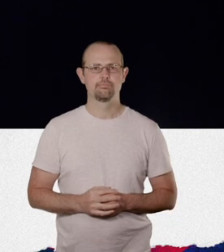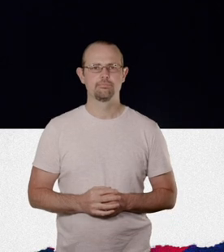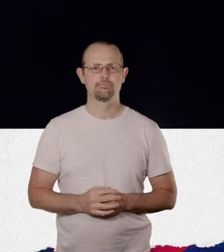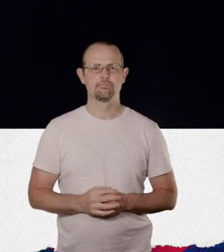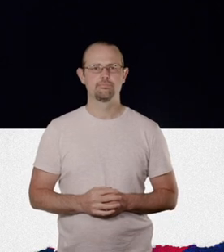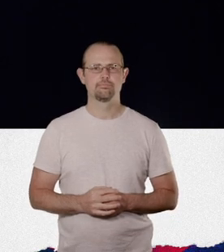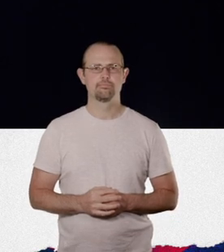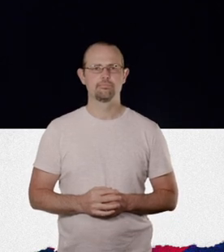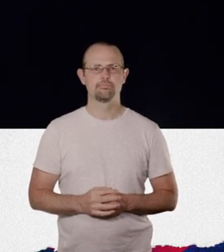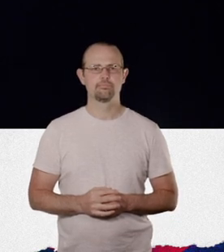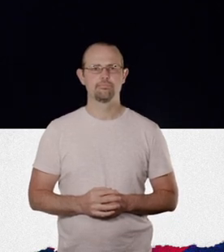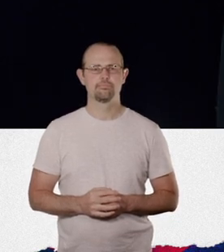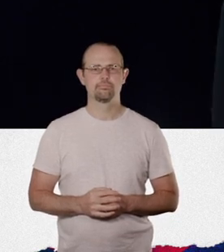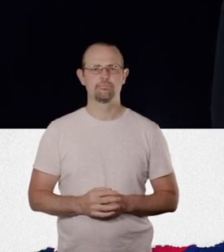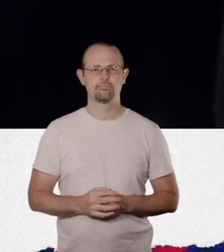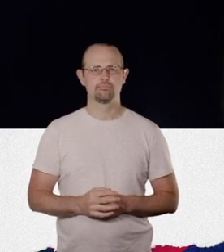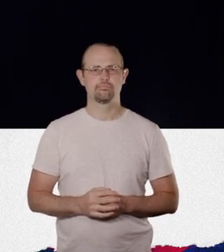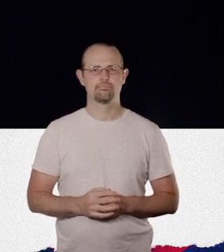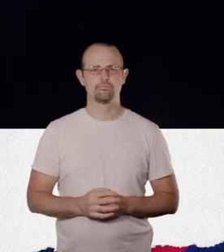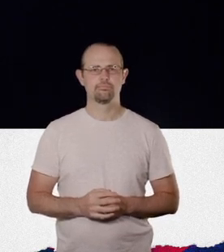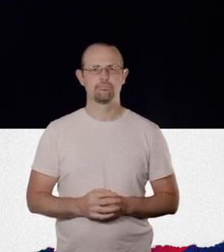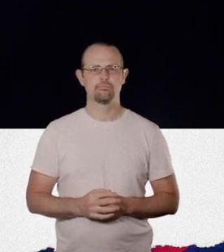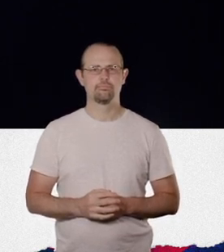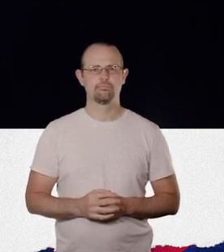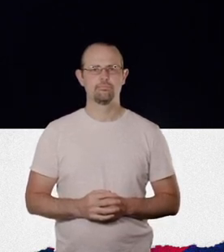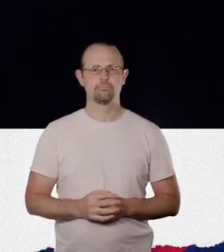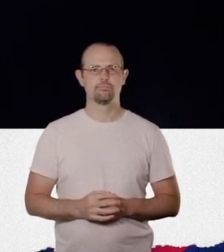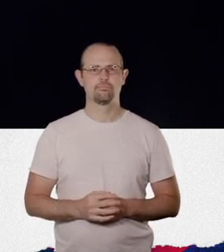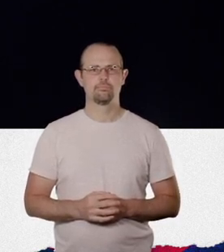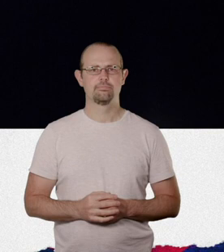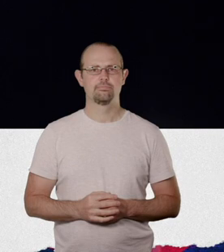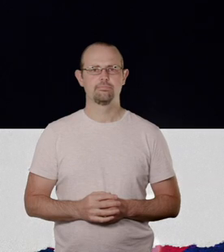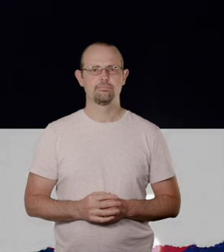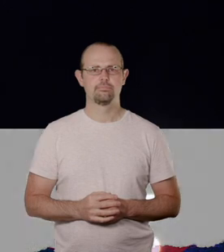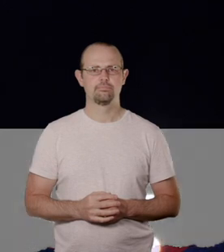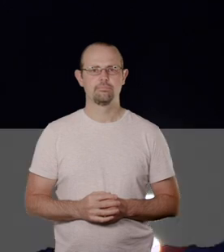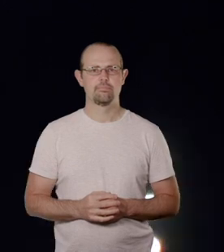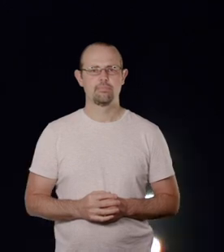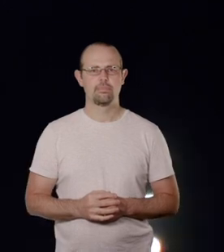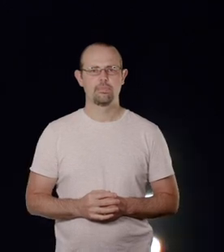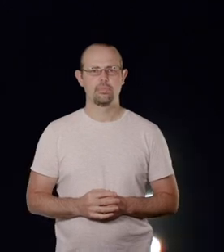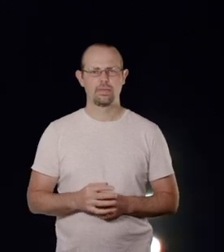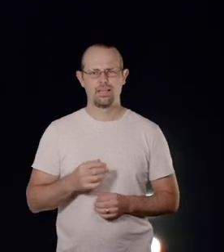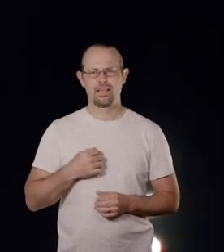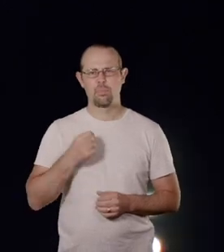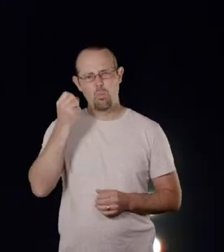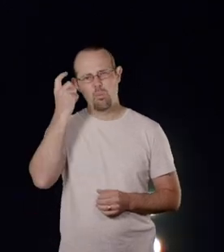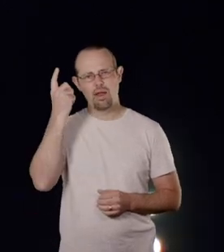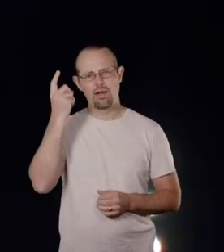The chastisement of our peace was upon him, and with his stripes were healed." I'm aware, folks,